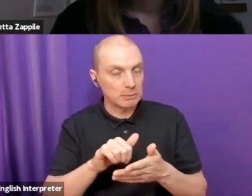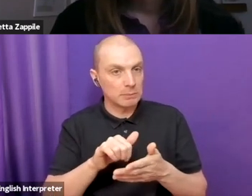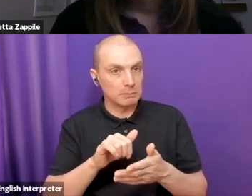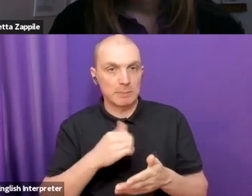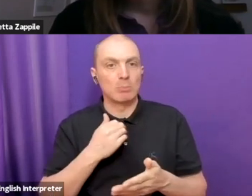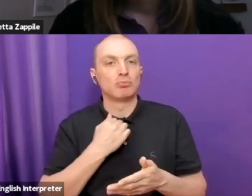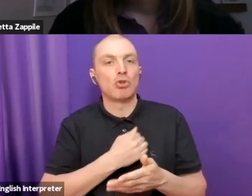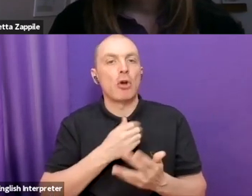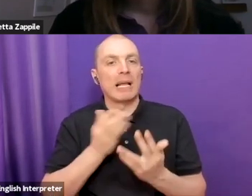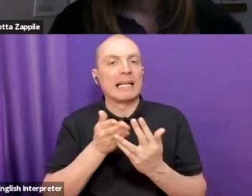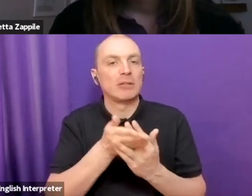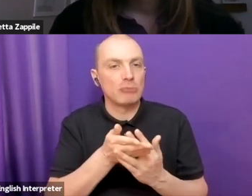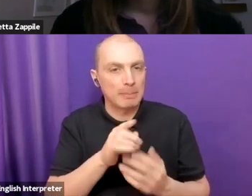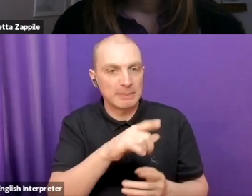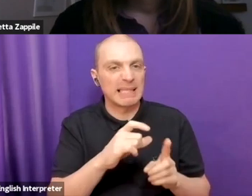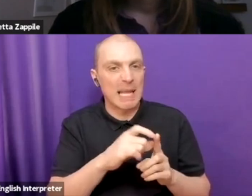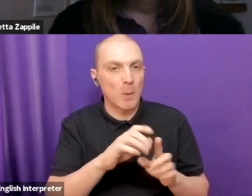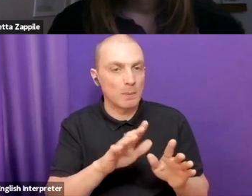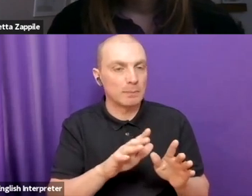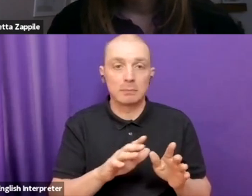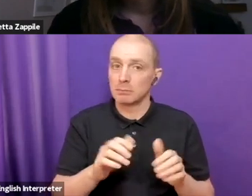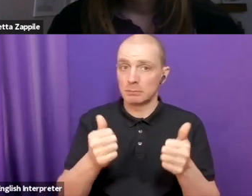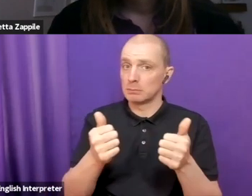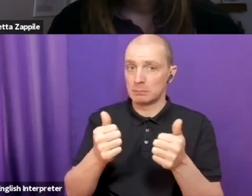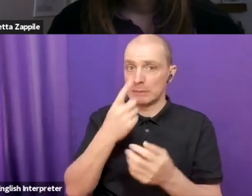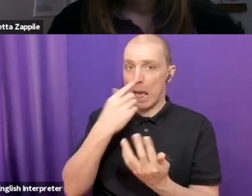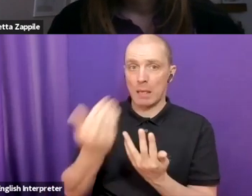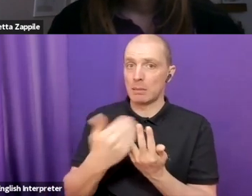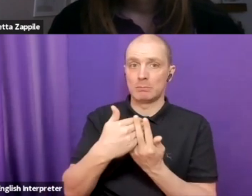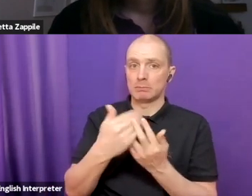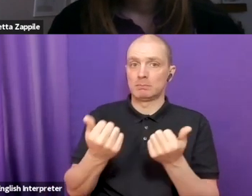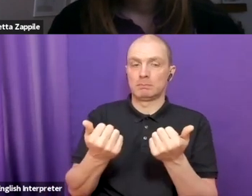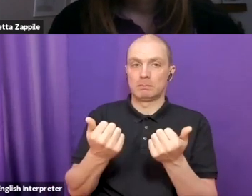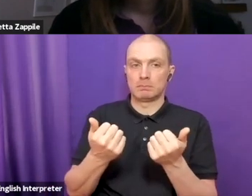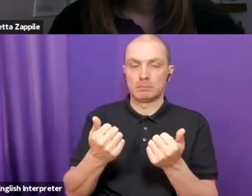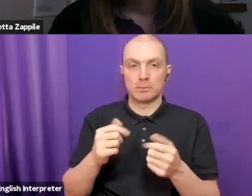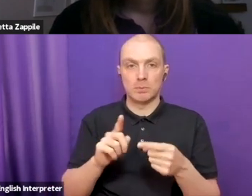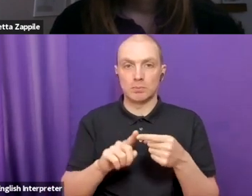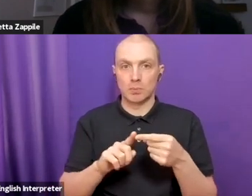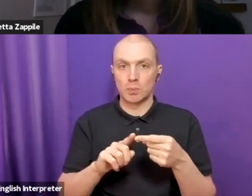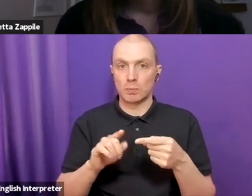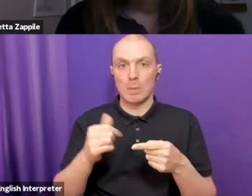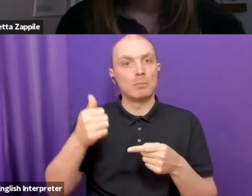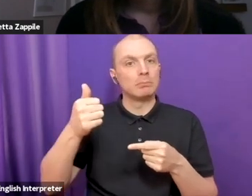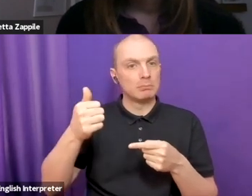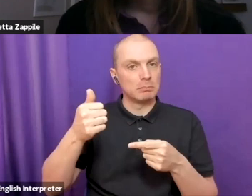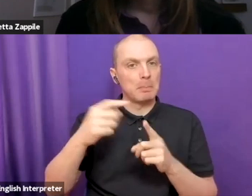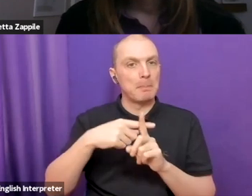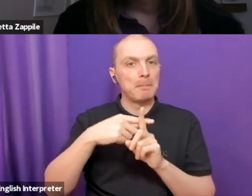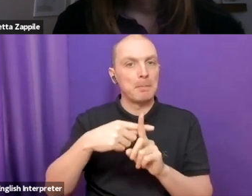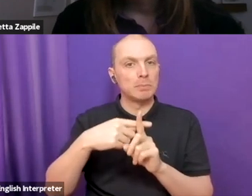any minute. And so that's the first effective response that we have in terms